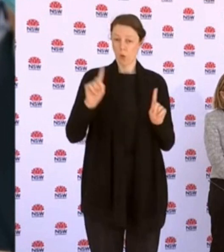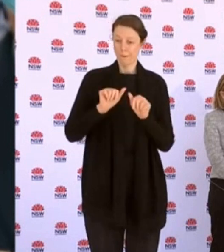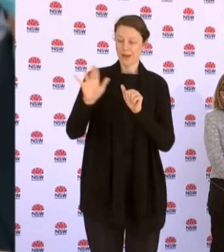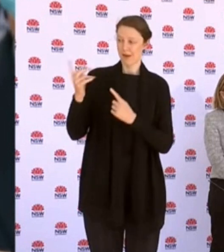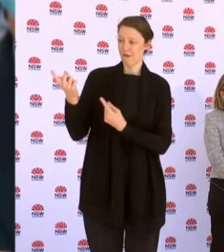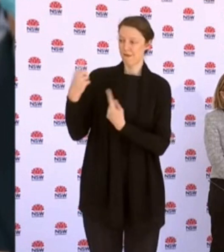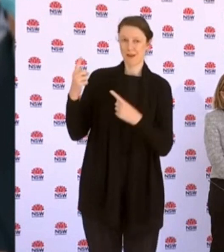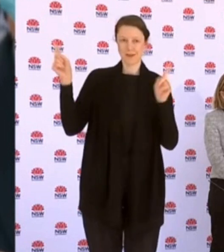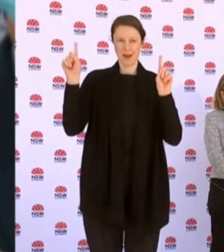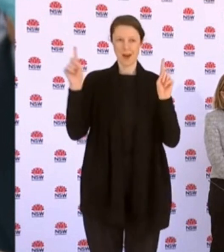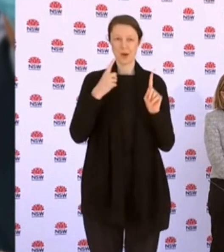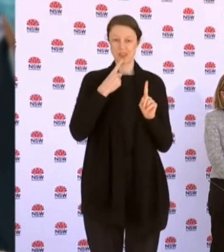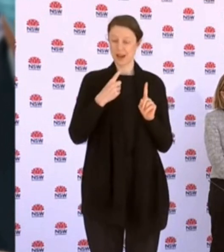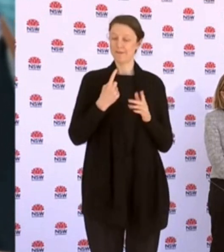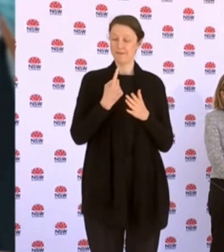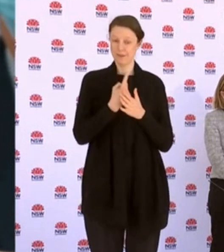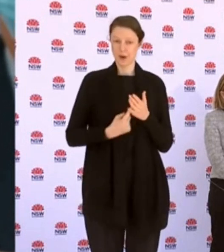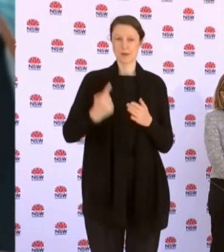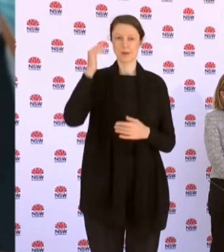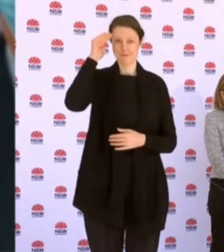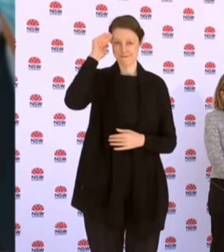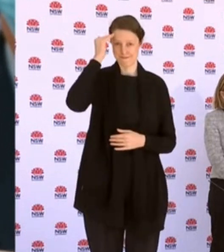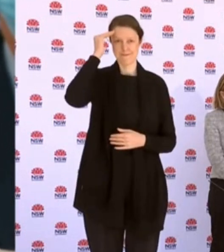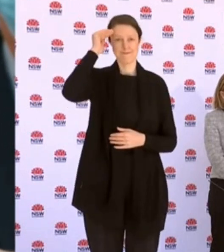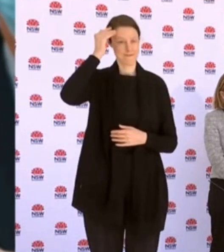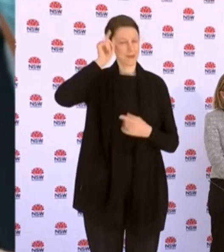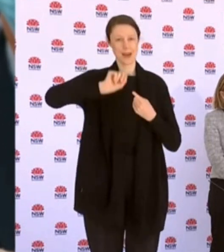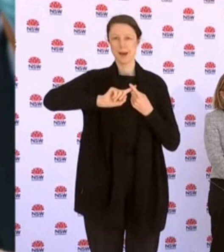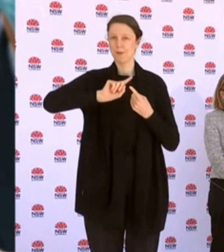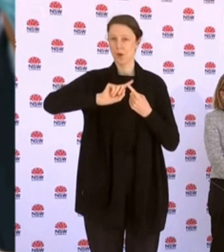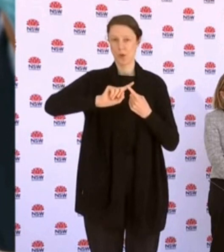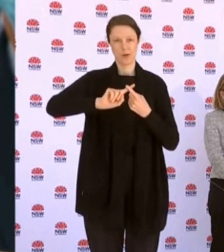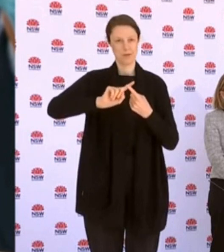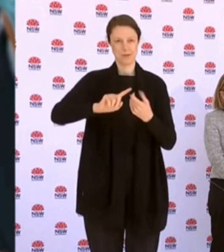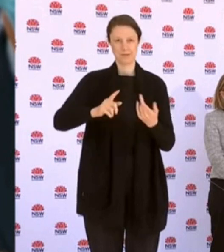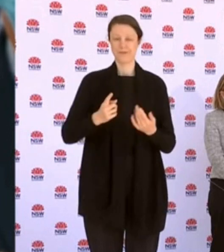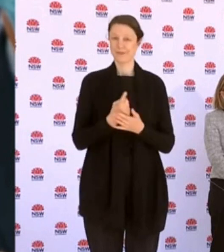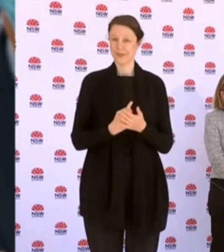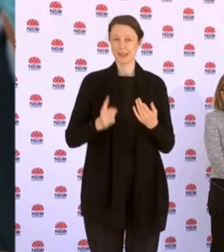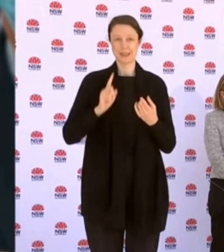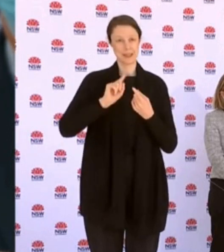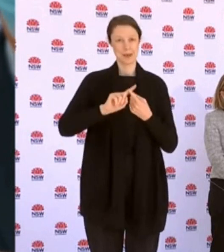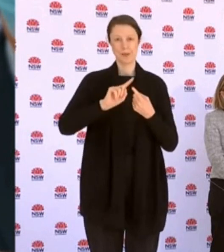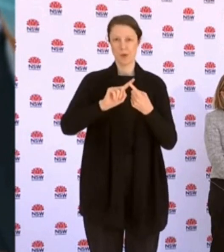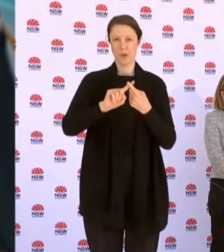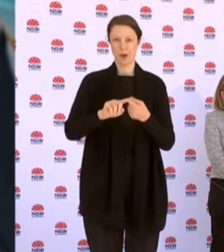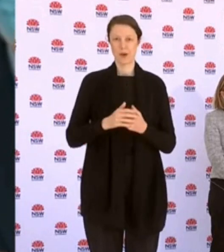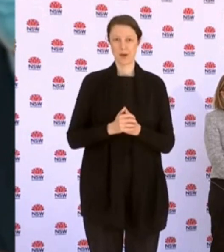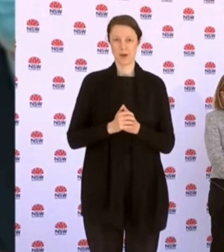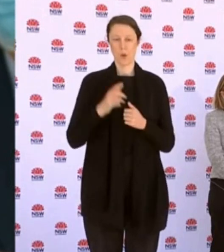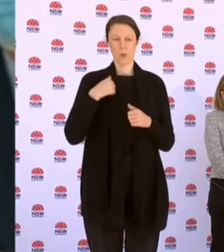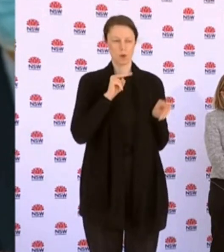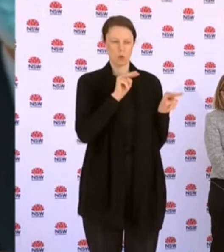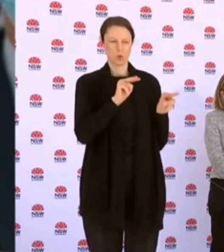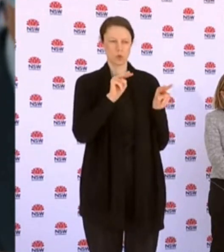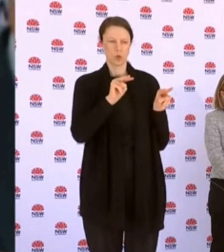have in place are there for a reason. We're highlighting out every day when we see particular trends in the community, and the community is responding,